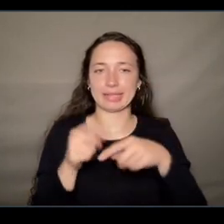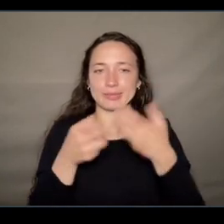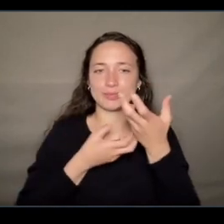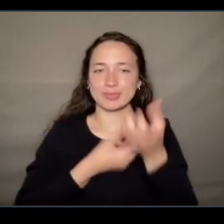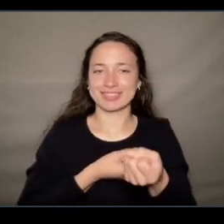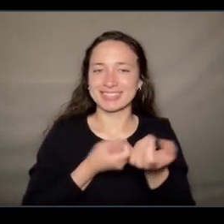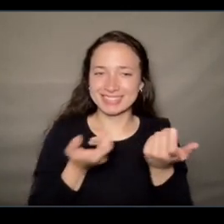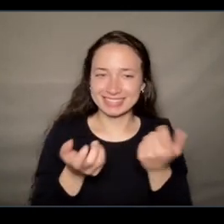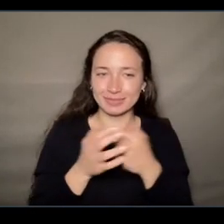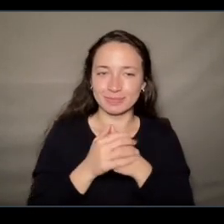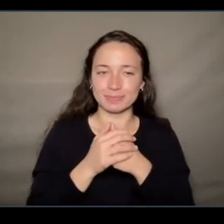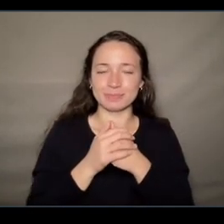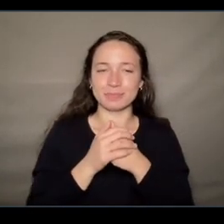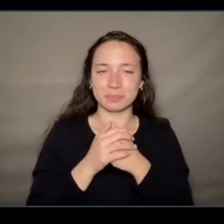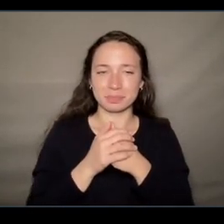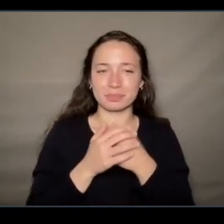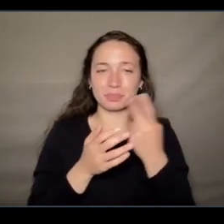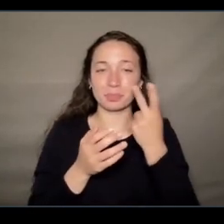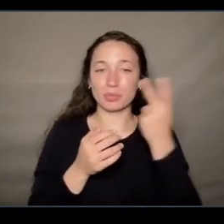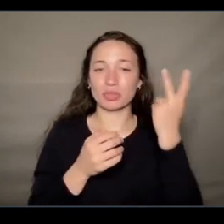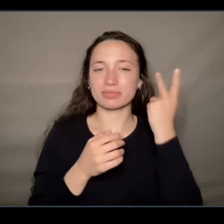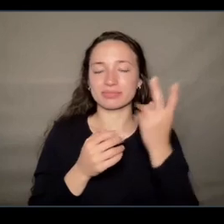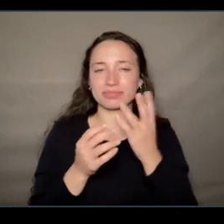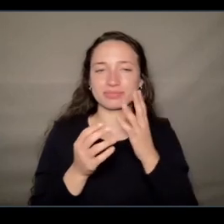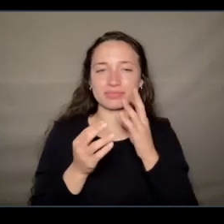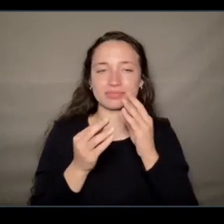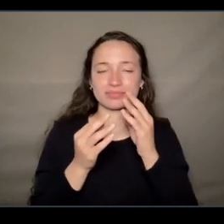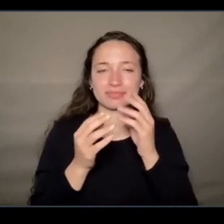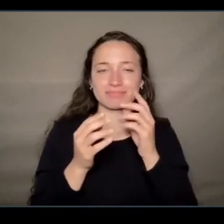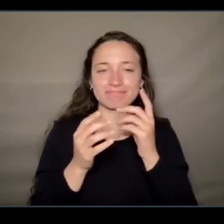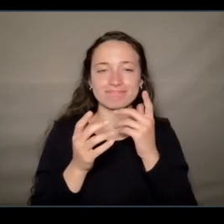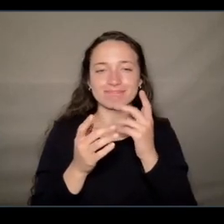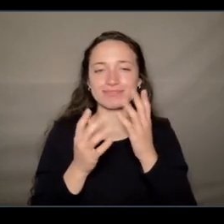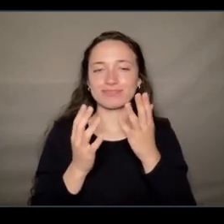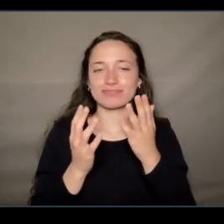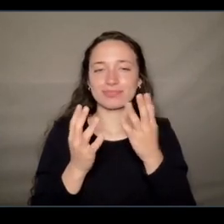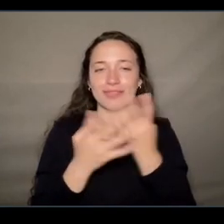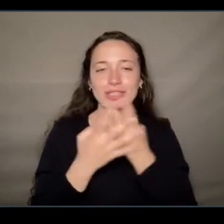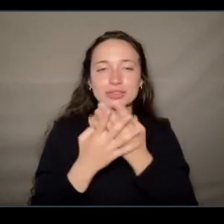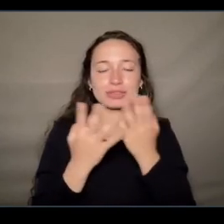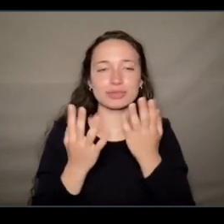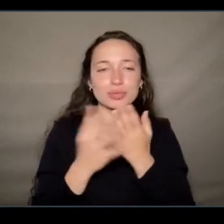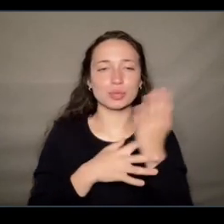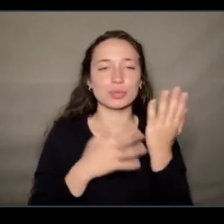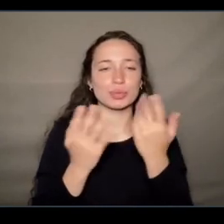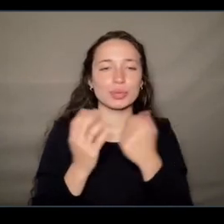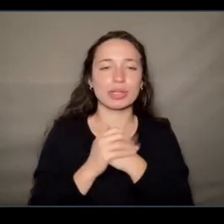also. And, you know, memory is filtered through,